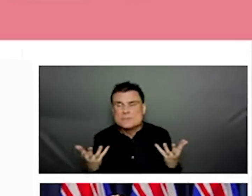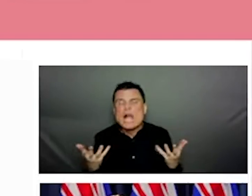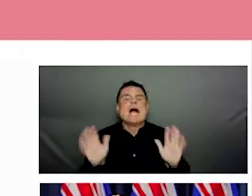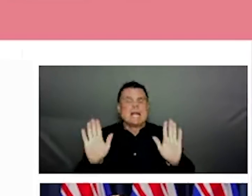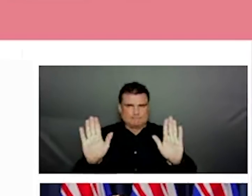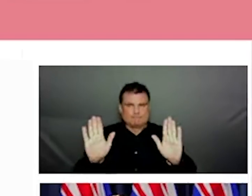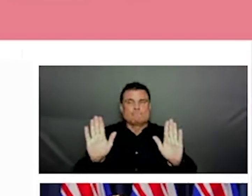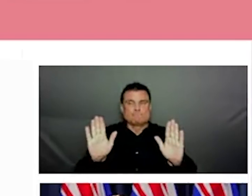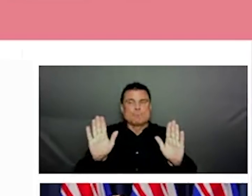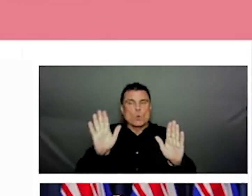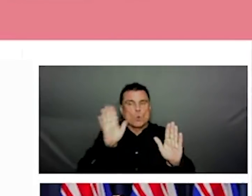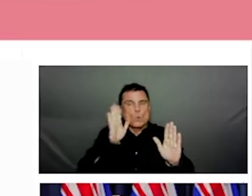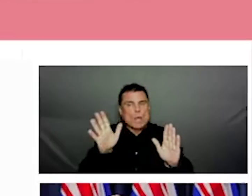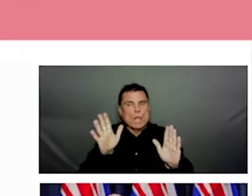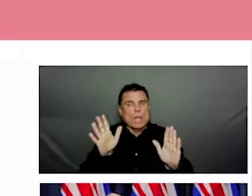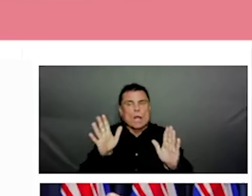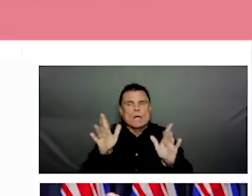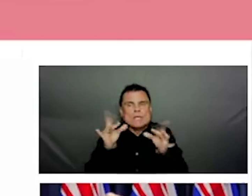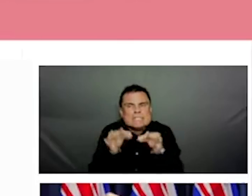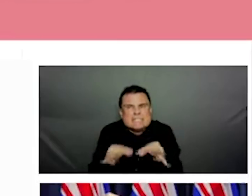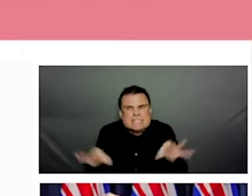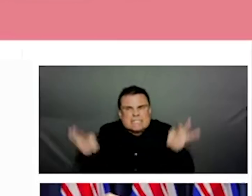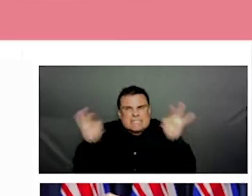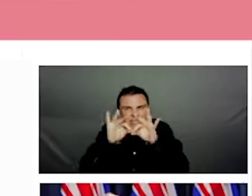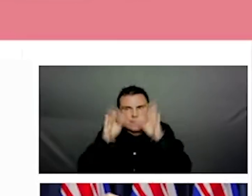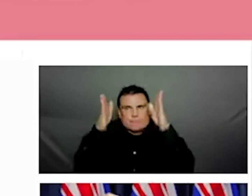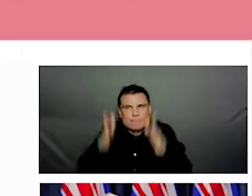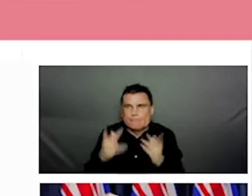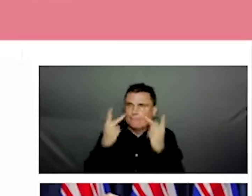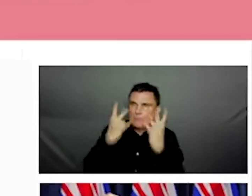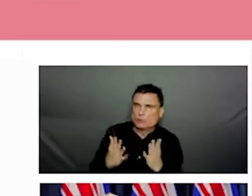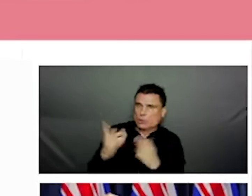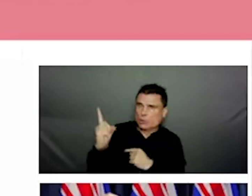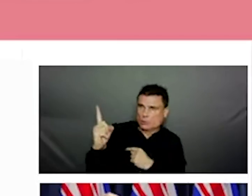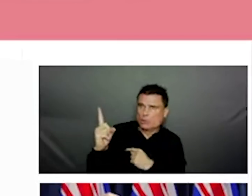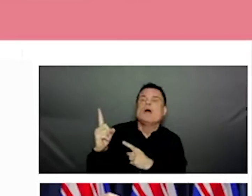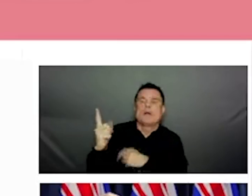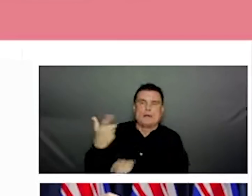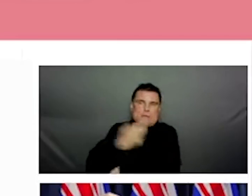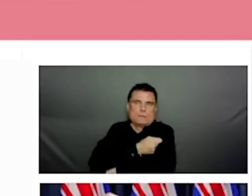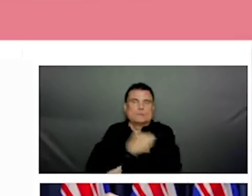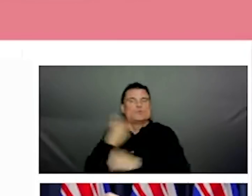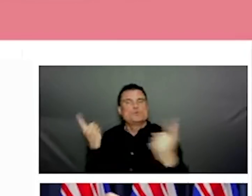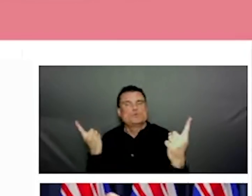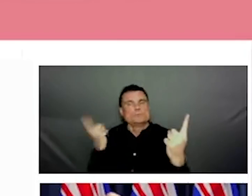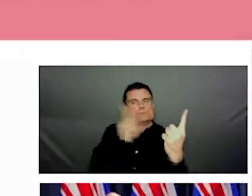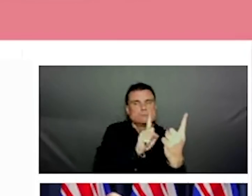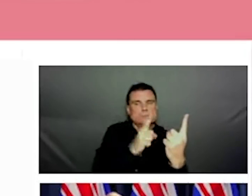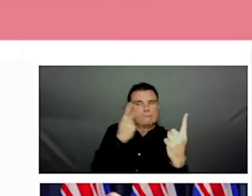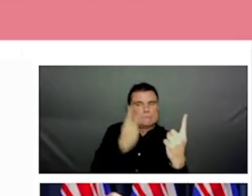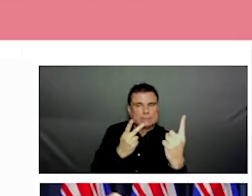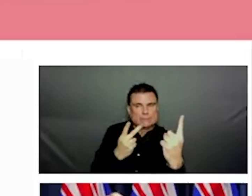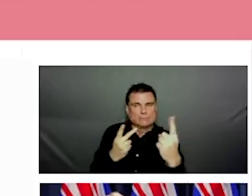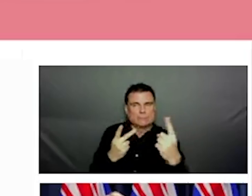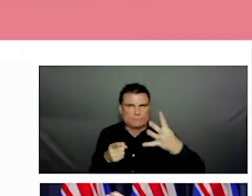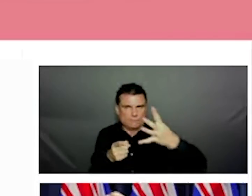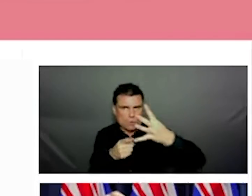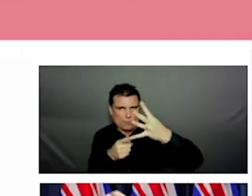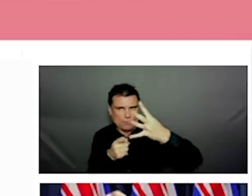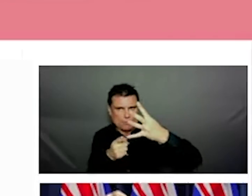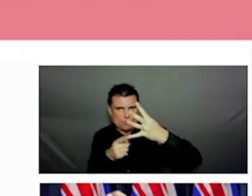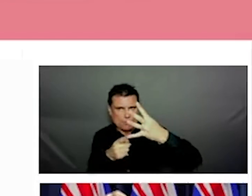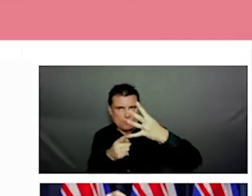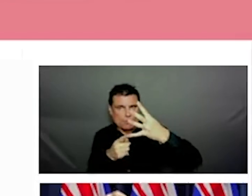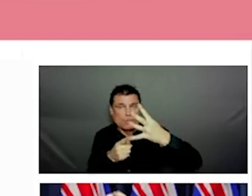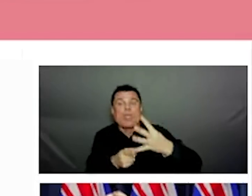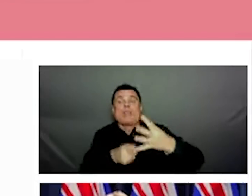to access immunization. Our second important goal, of course, is to make sure that our healthcare system is protected and is